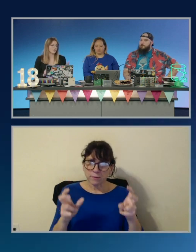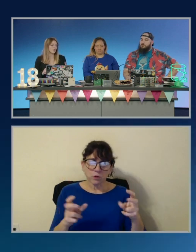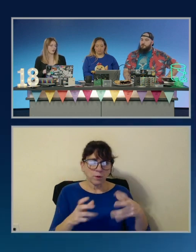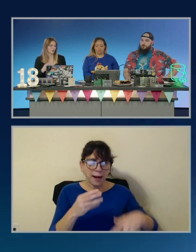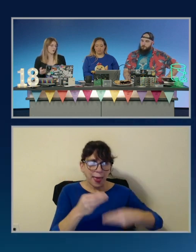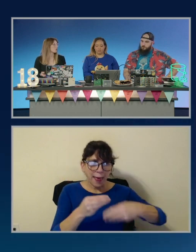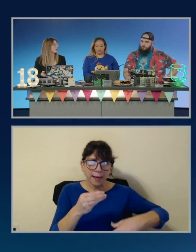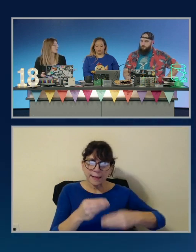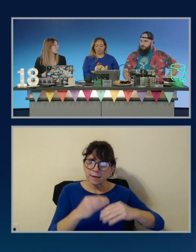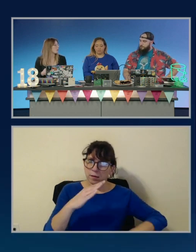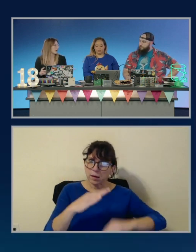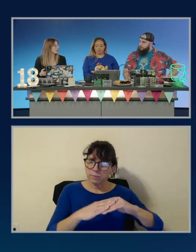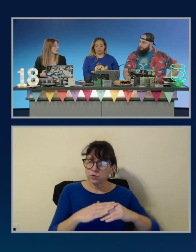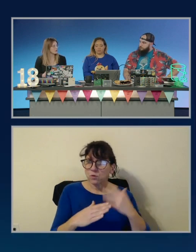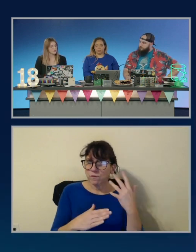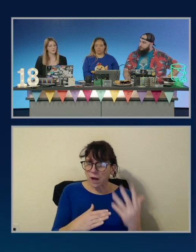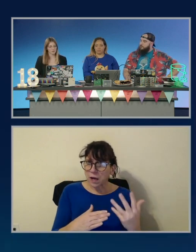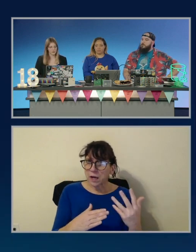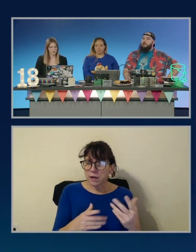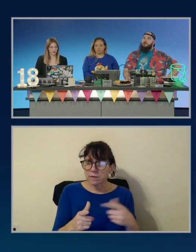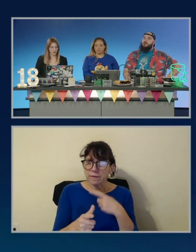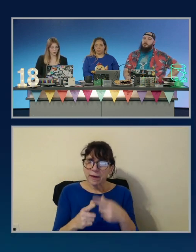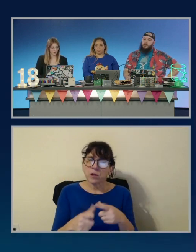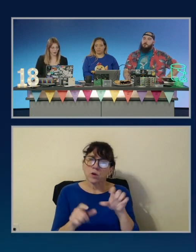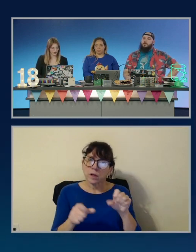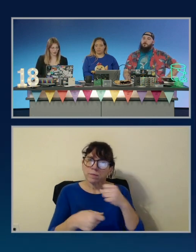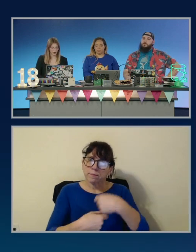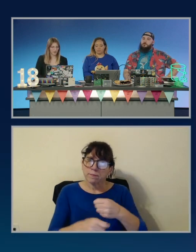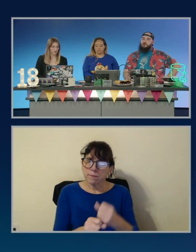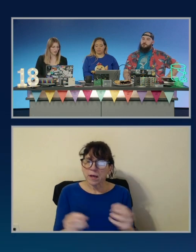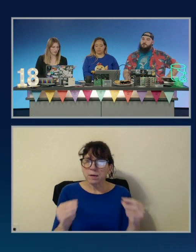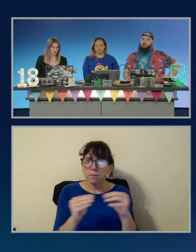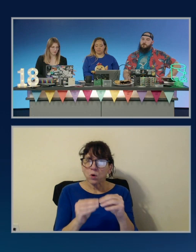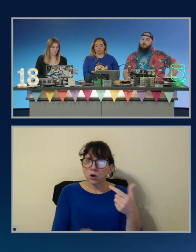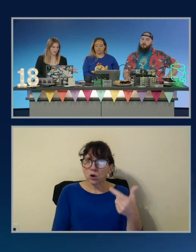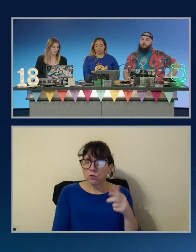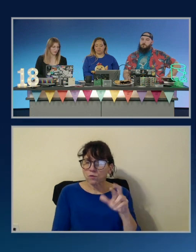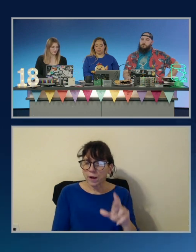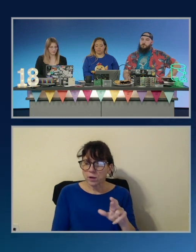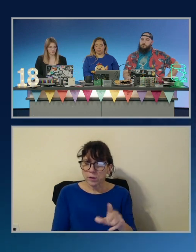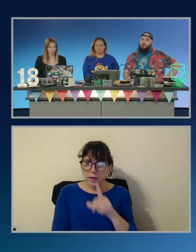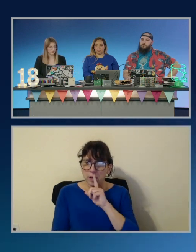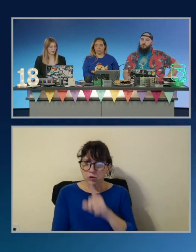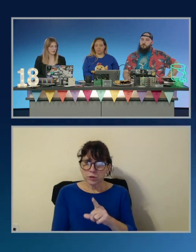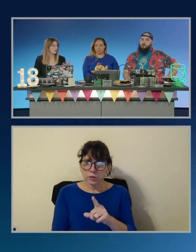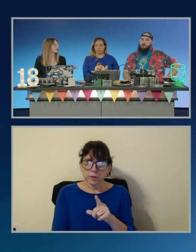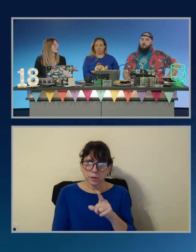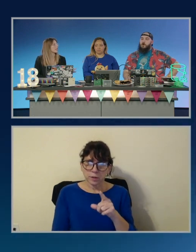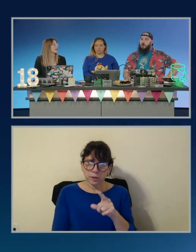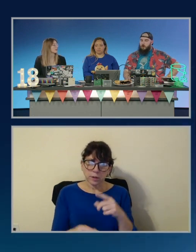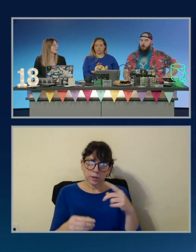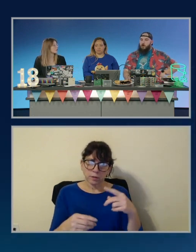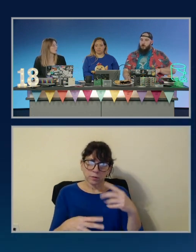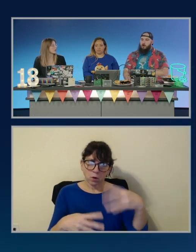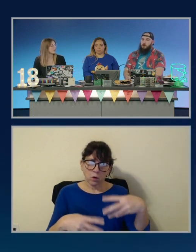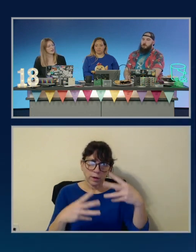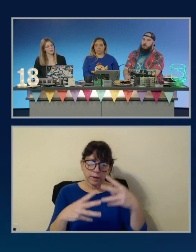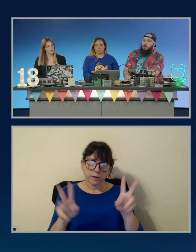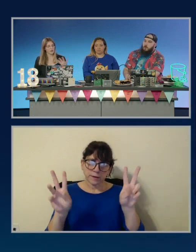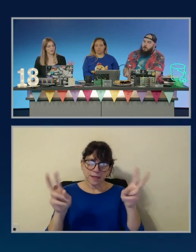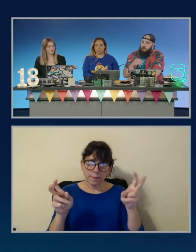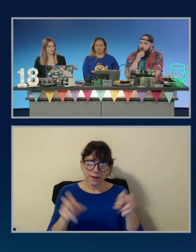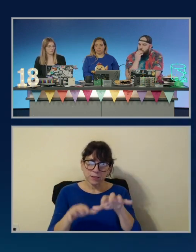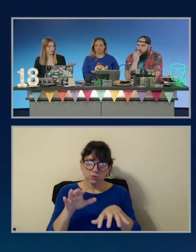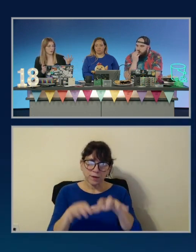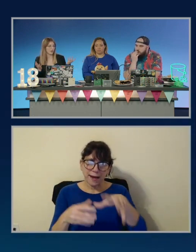and then obviously you can also create more guardrails. So you would actually go in, and in the topic list, you can just add another topic.